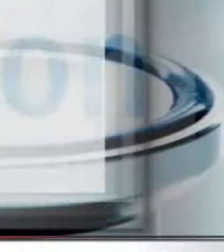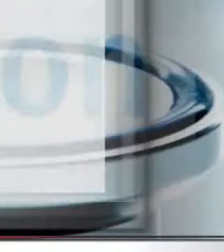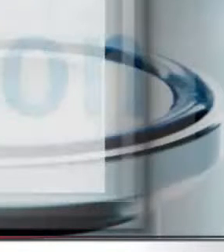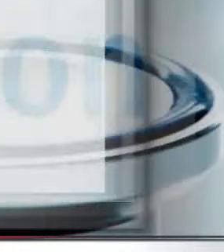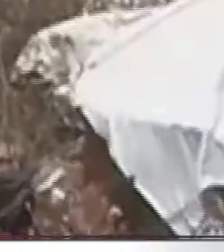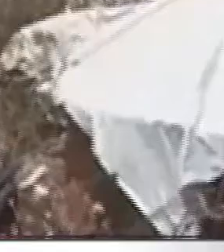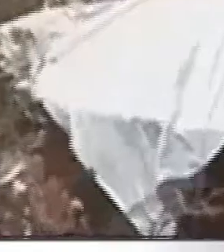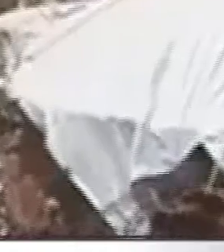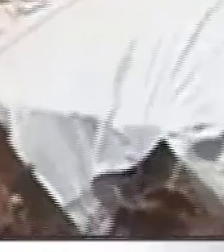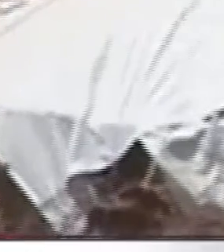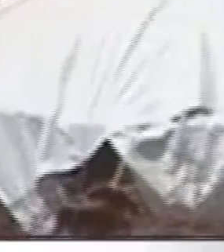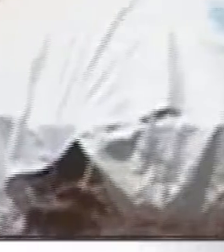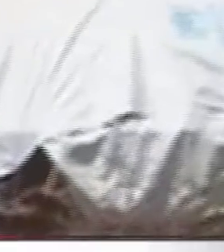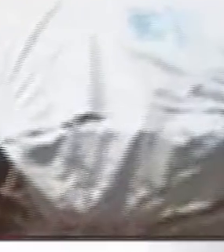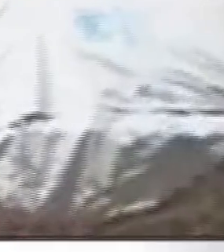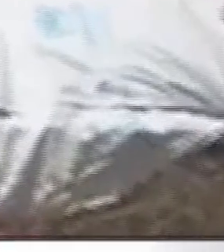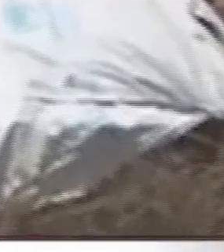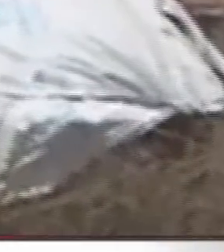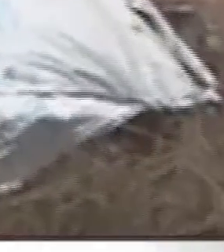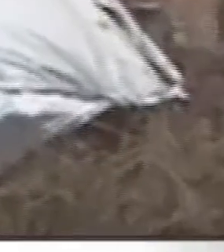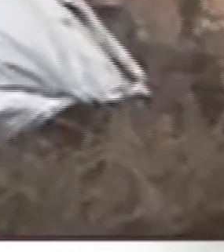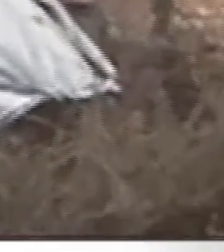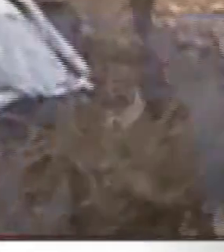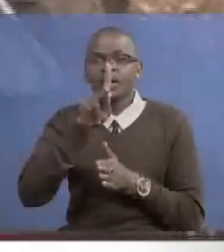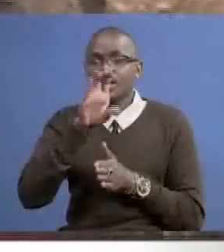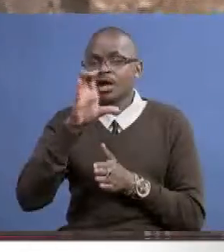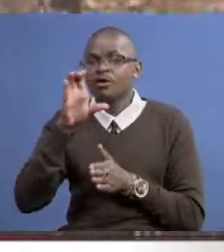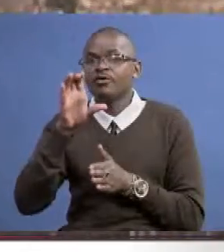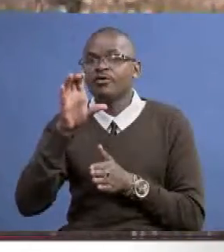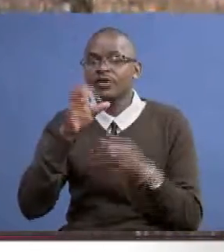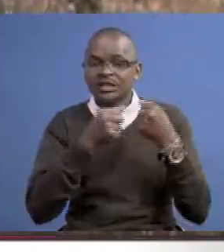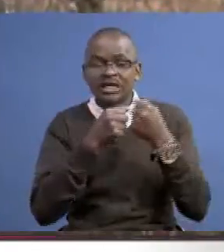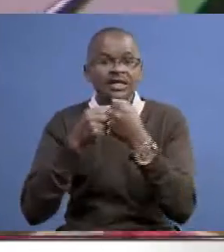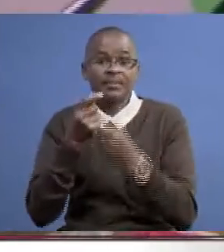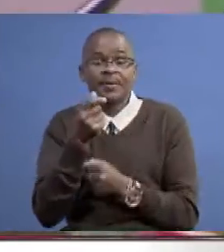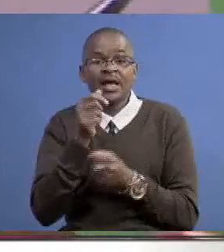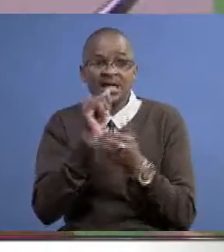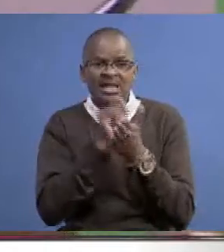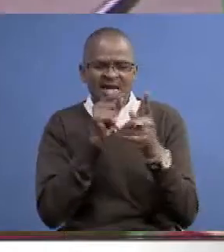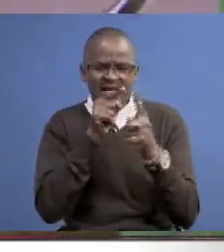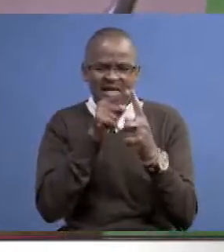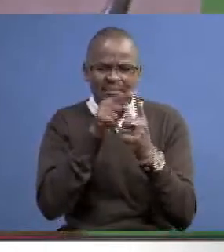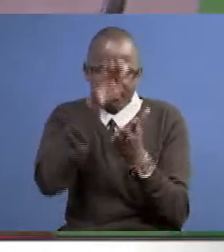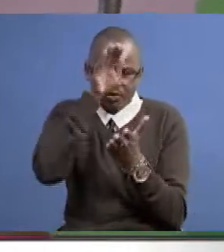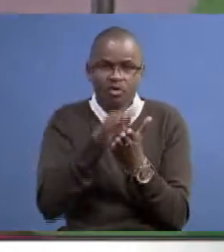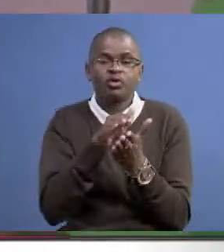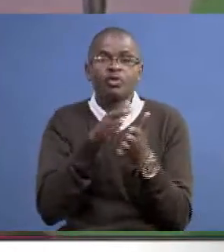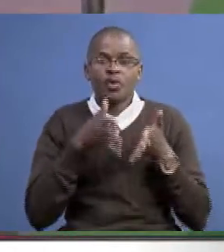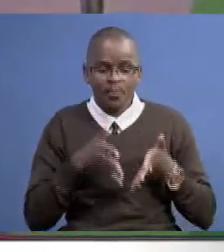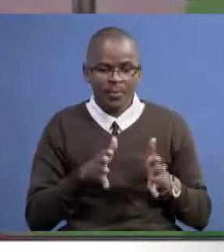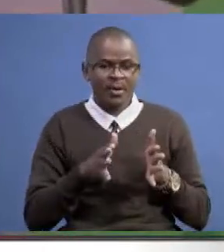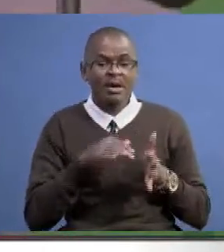in 2017 with support from the UK aid-funded County Innovation Challenge Fund that aims to reduce maternal and